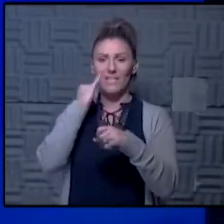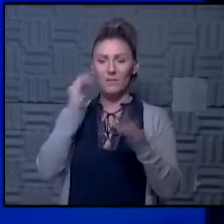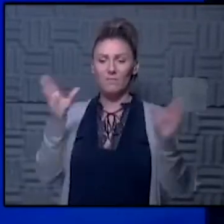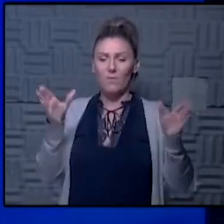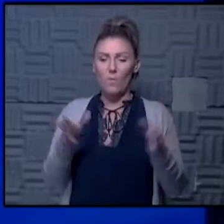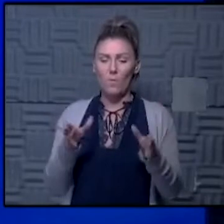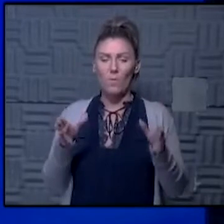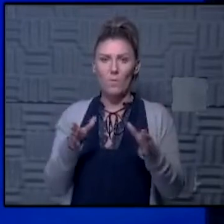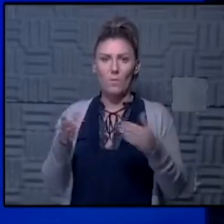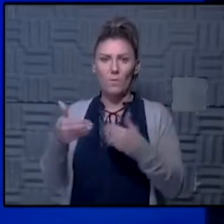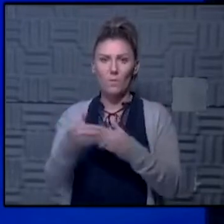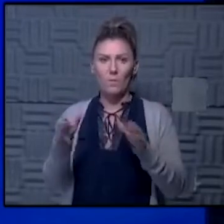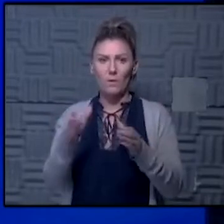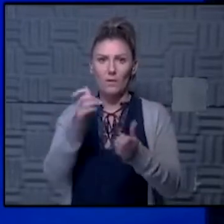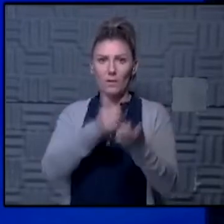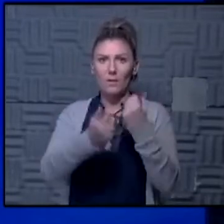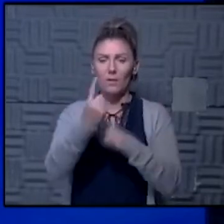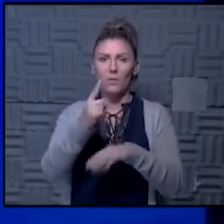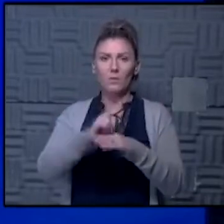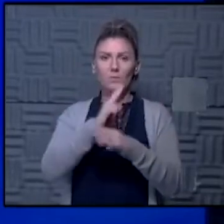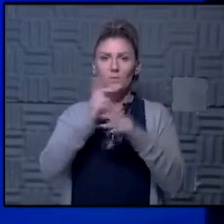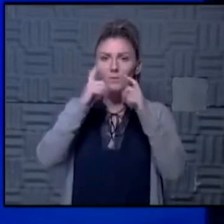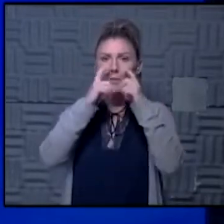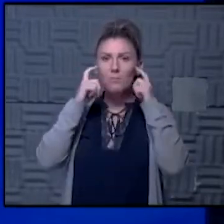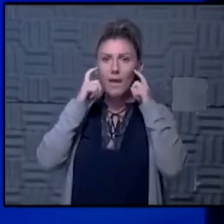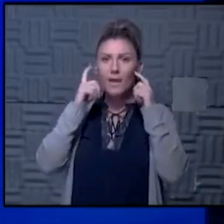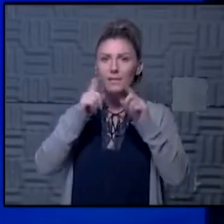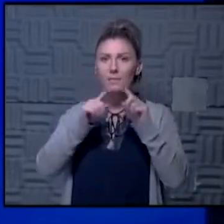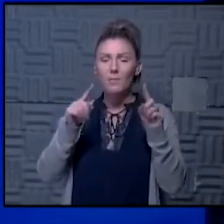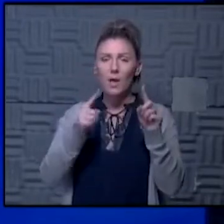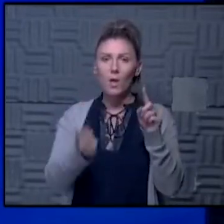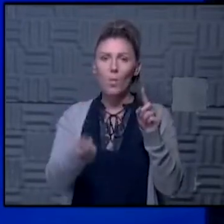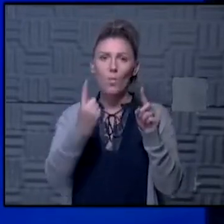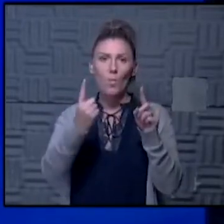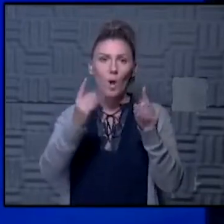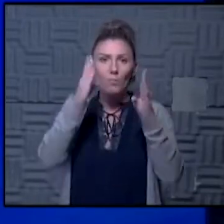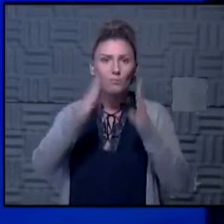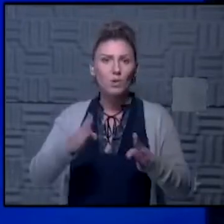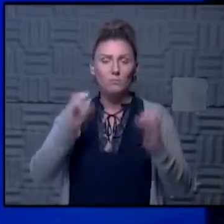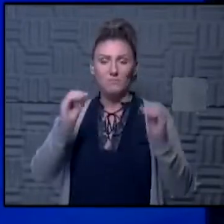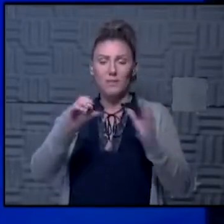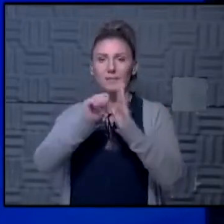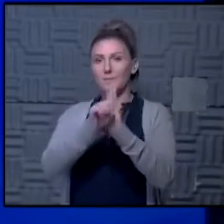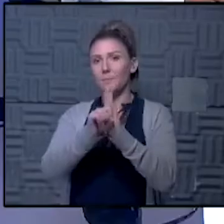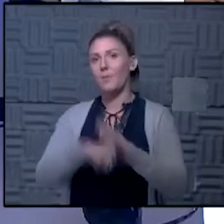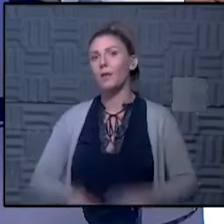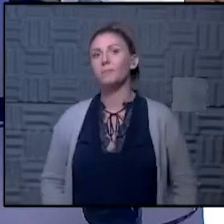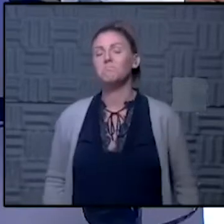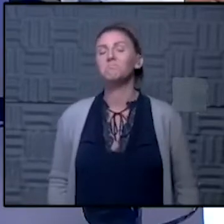quarters everyone has masks on, but there's one person who's asymptomatic?